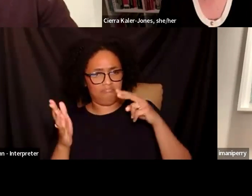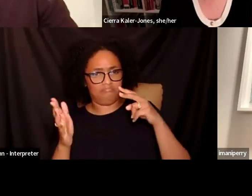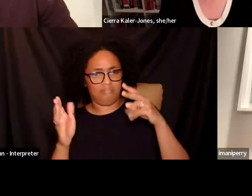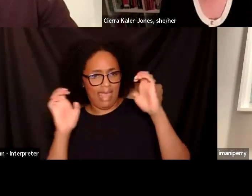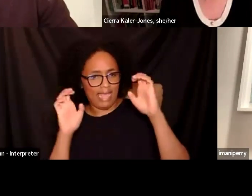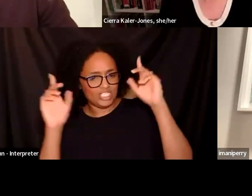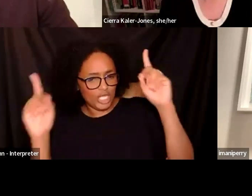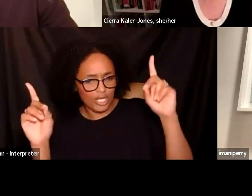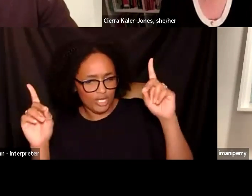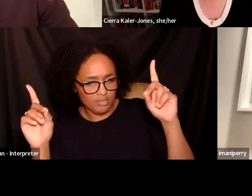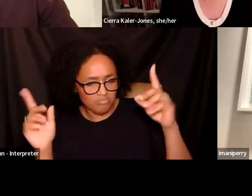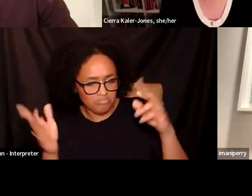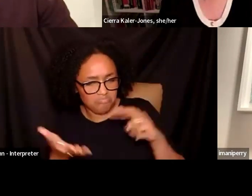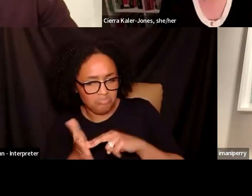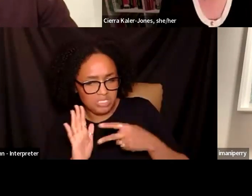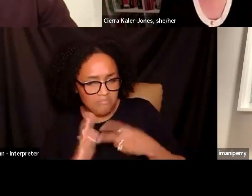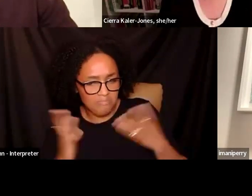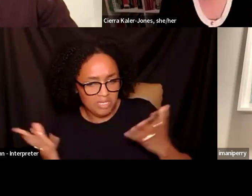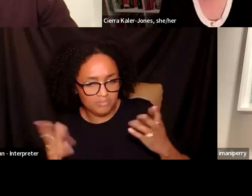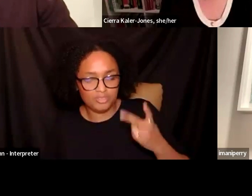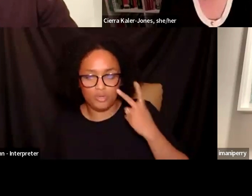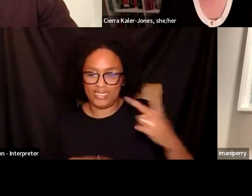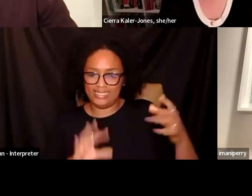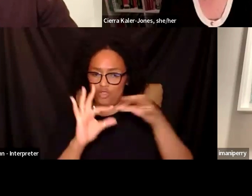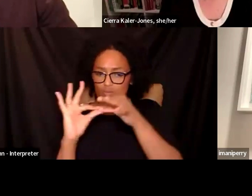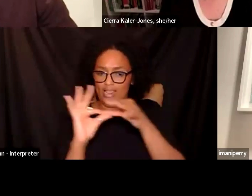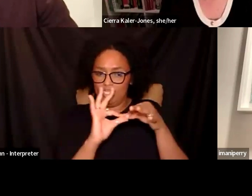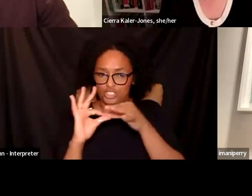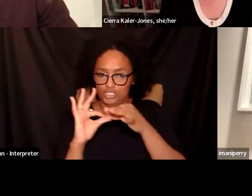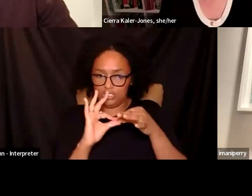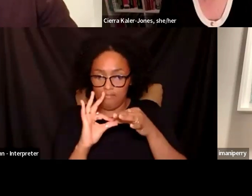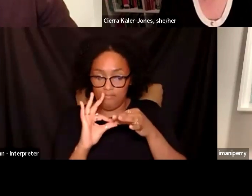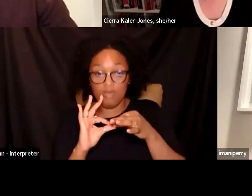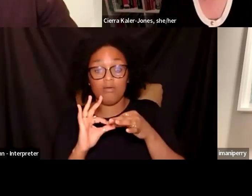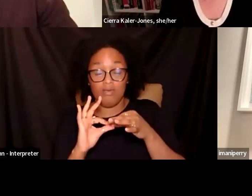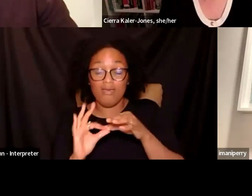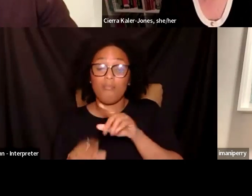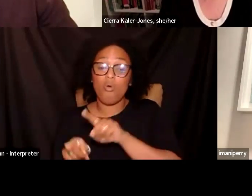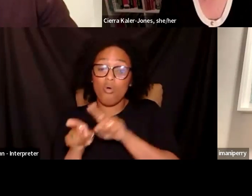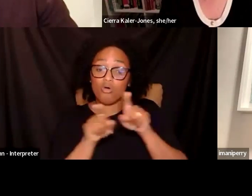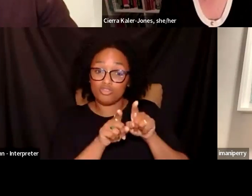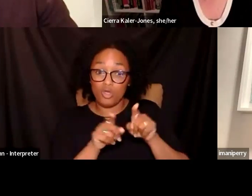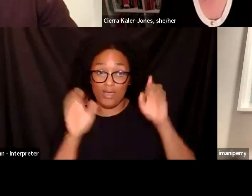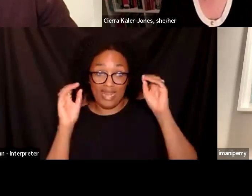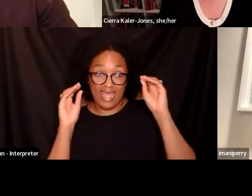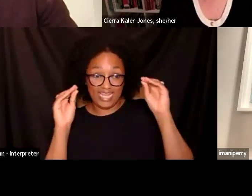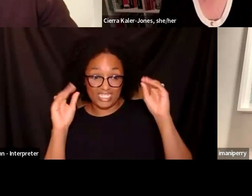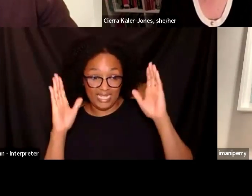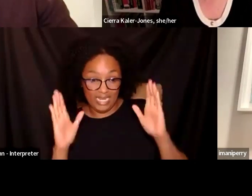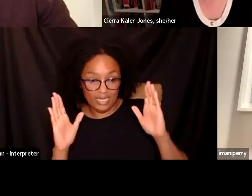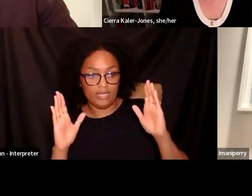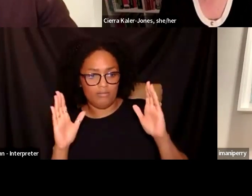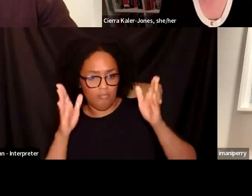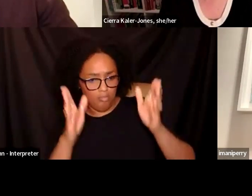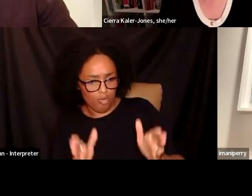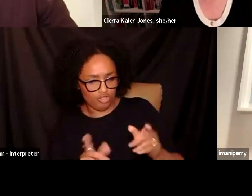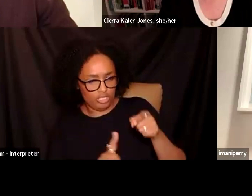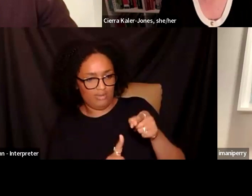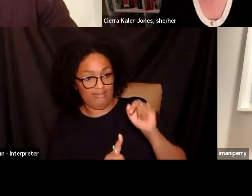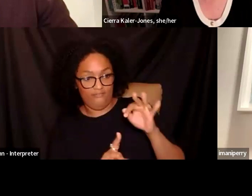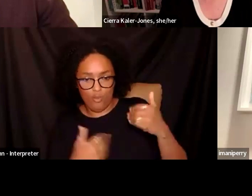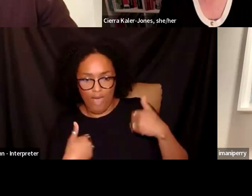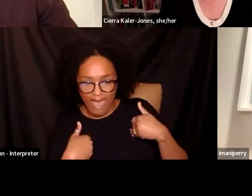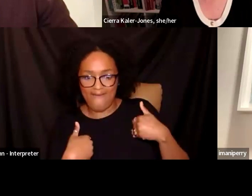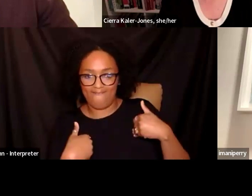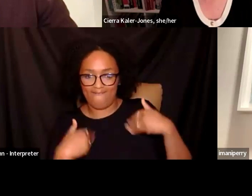educators, right? There's this sort of dynamic relationship. So the idea of your responsibility as an educated person is to actually